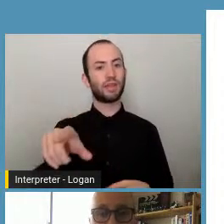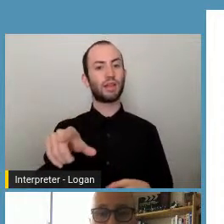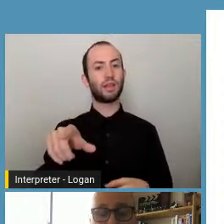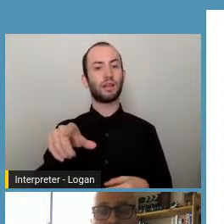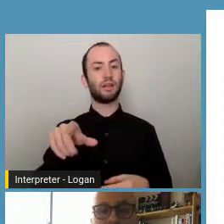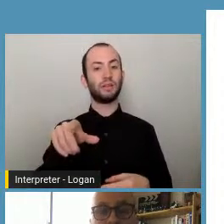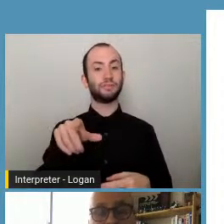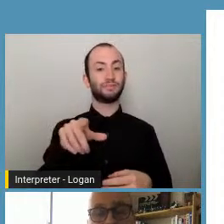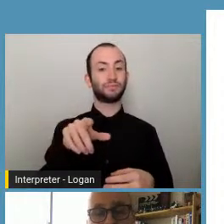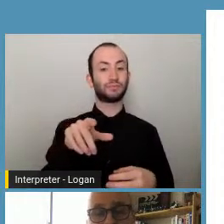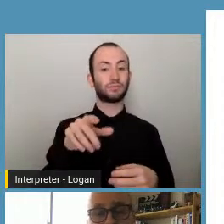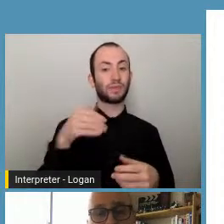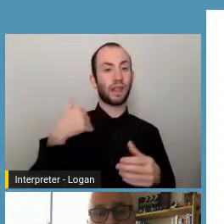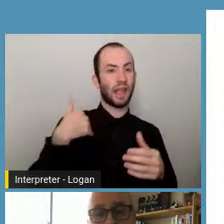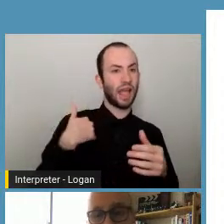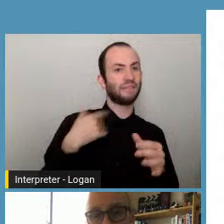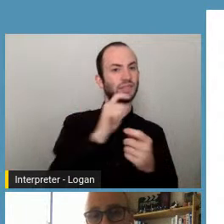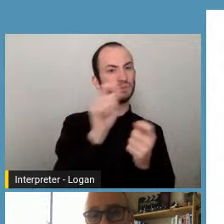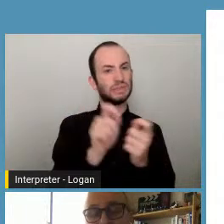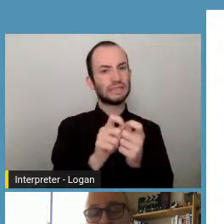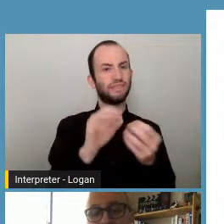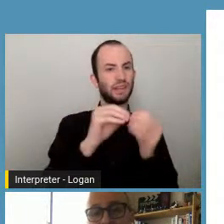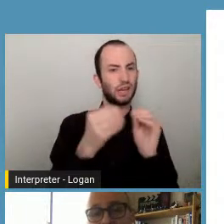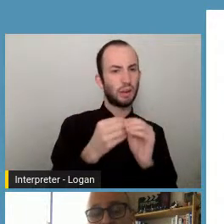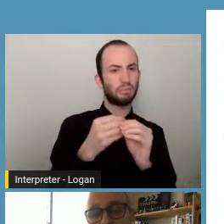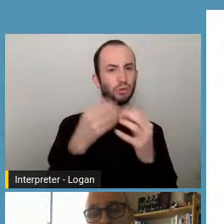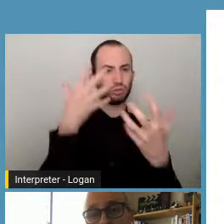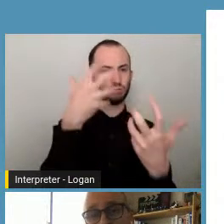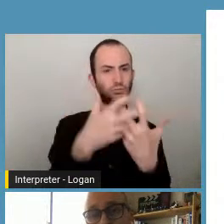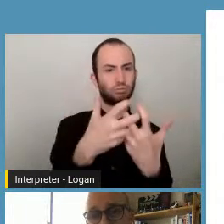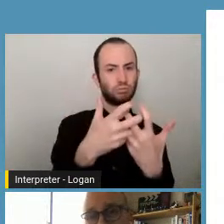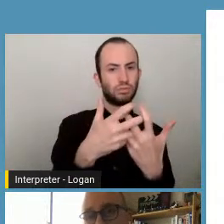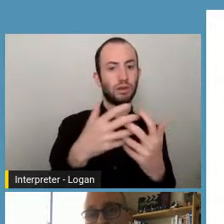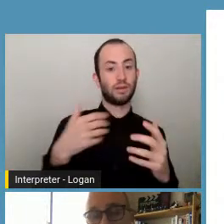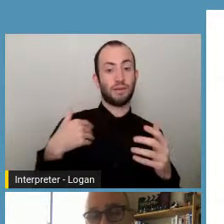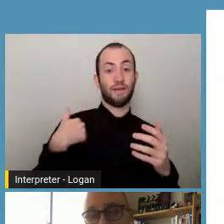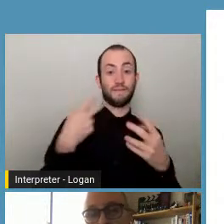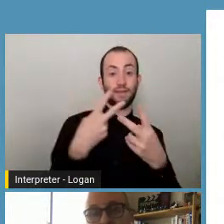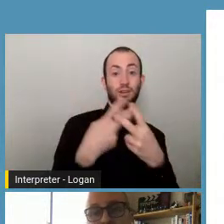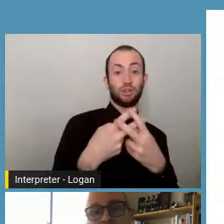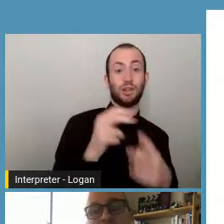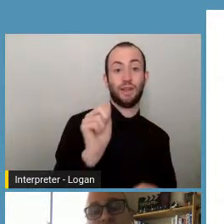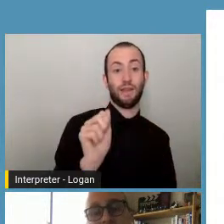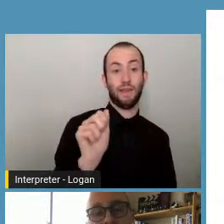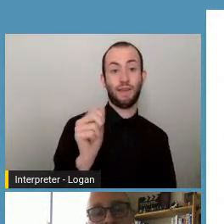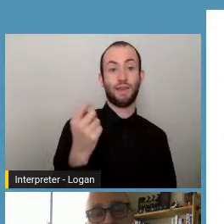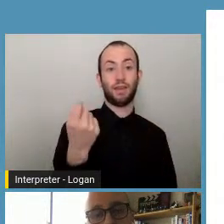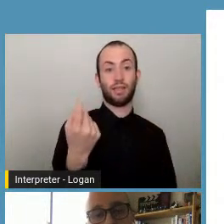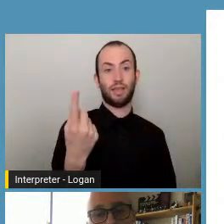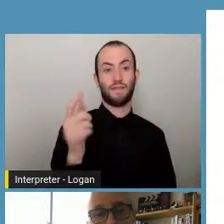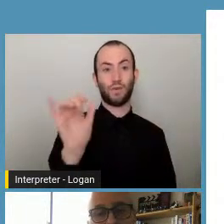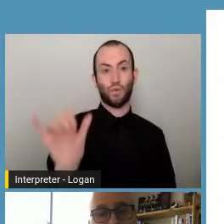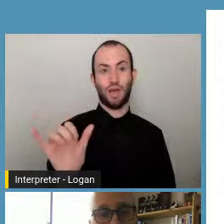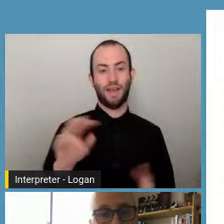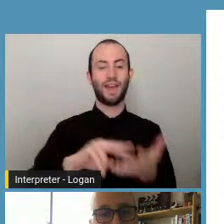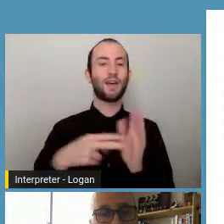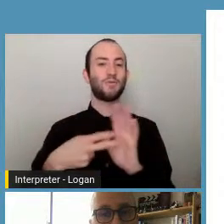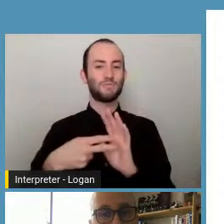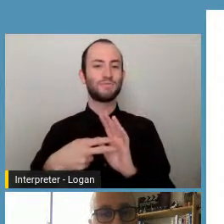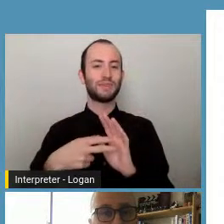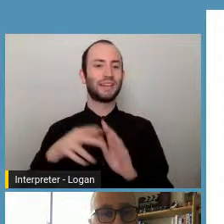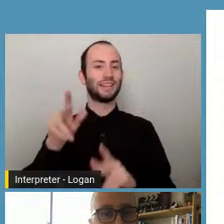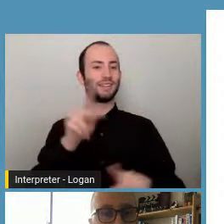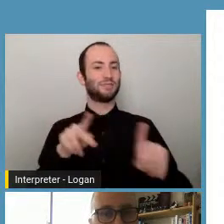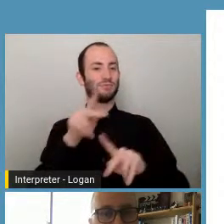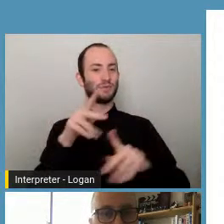letters in between the A and the Y in accessibility. So if you see hashtag A11Y, that means people are engaging in the accessibility community using